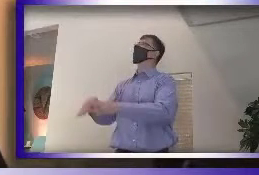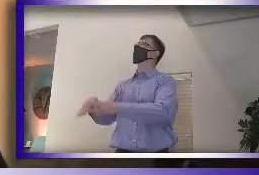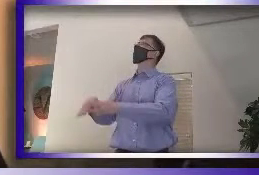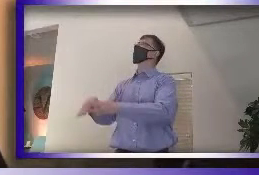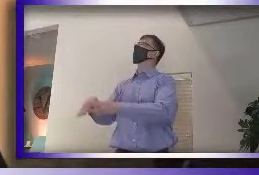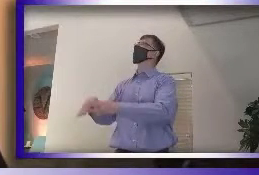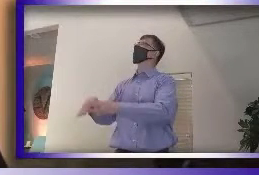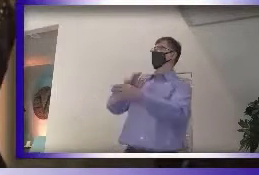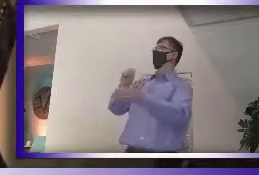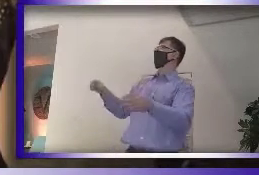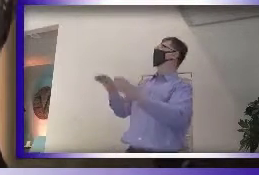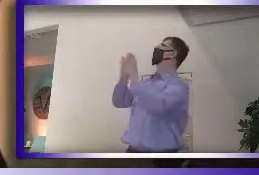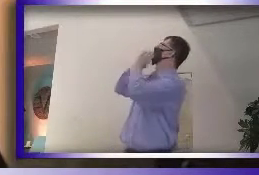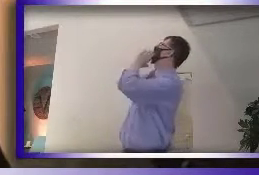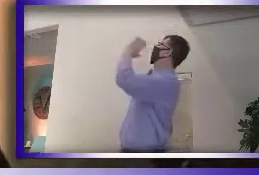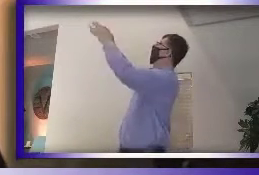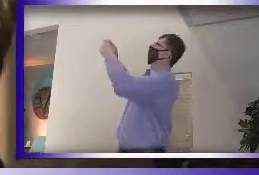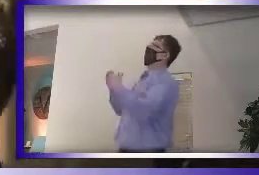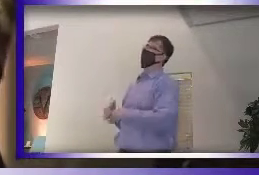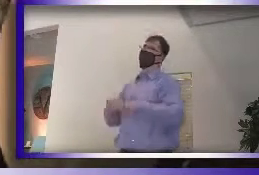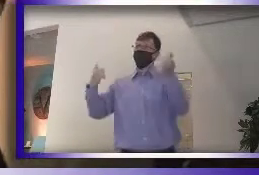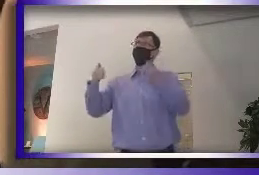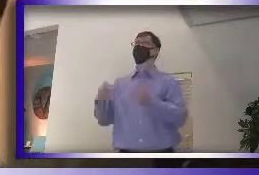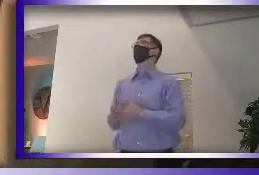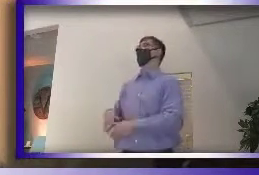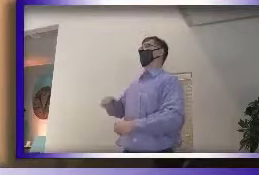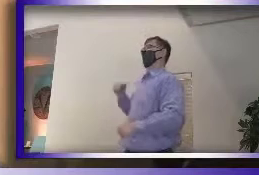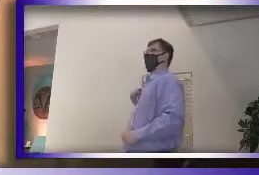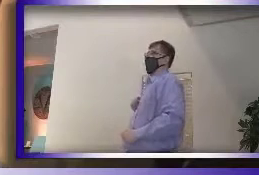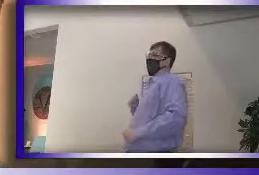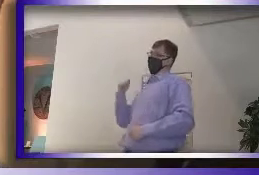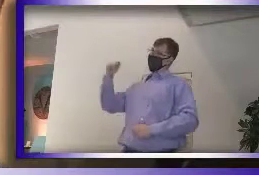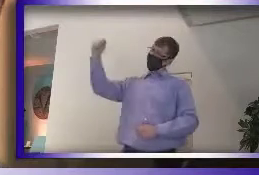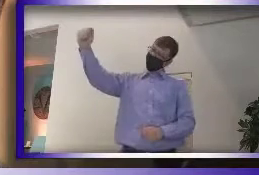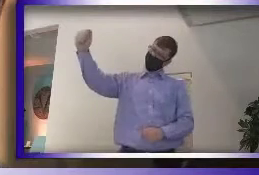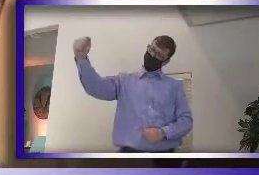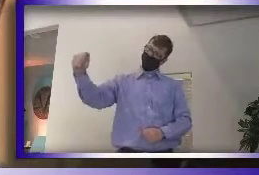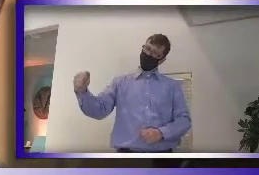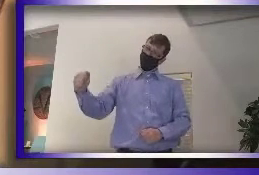it responds. She responds. They respond.